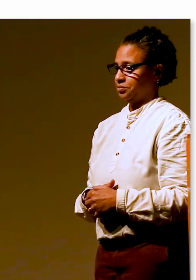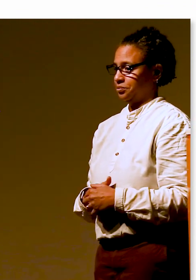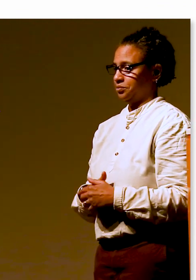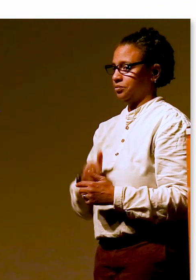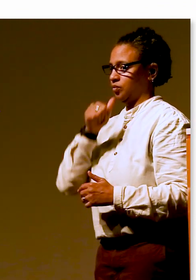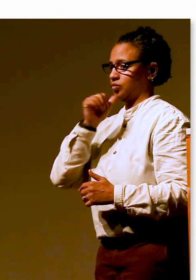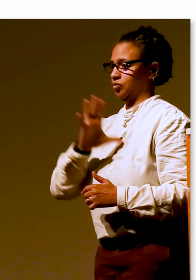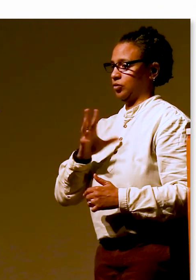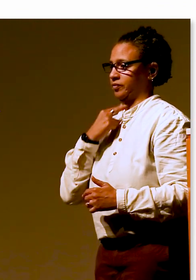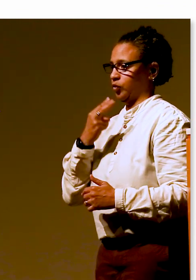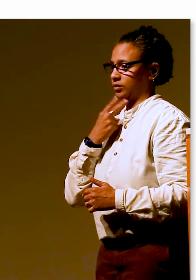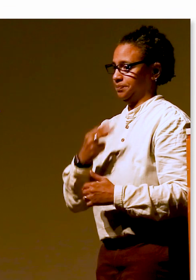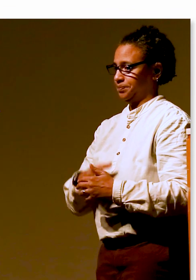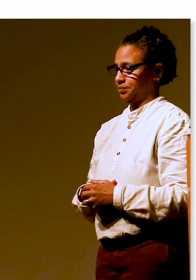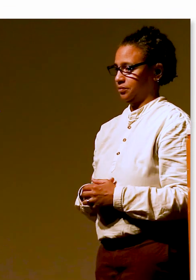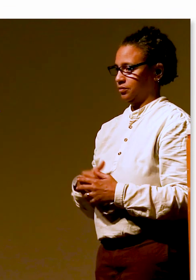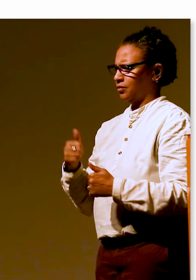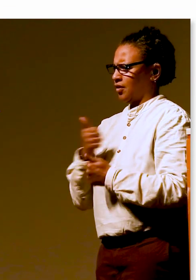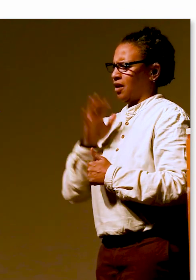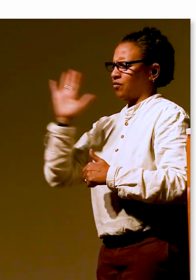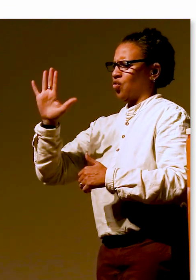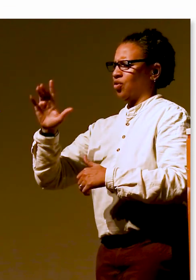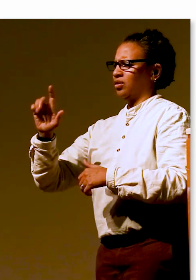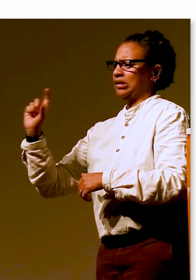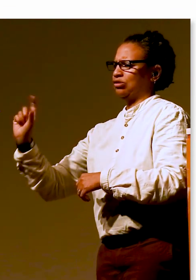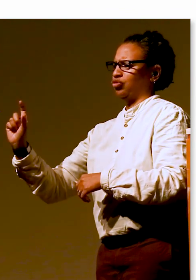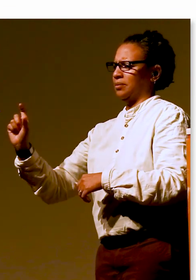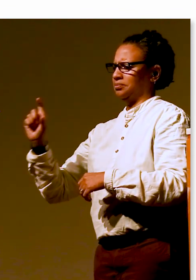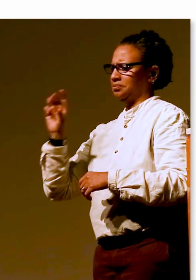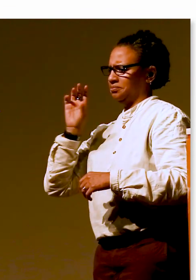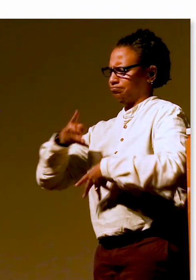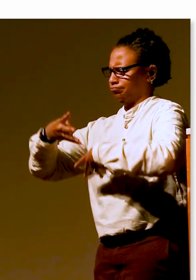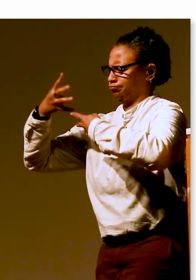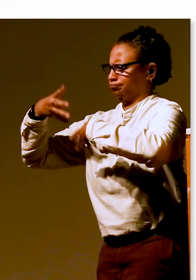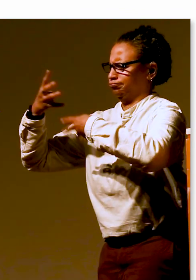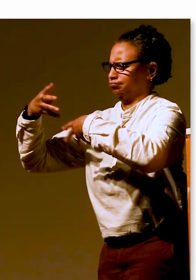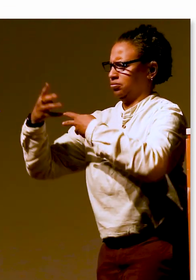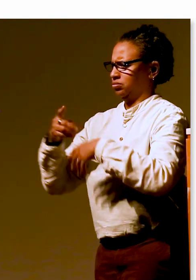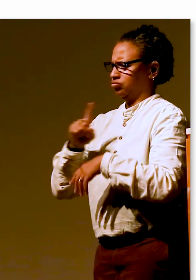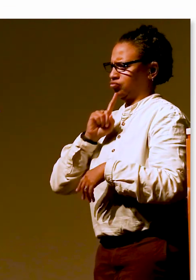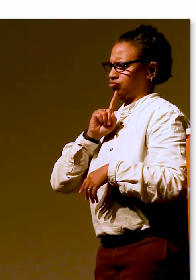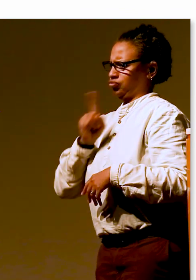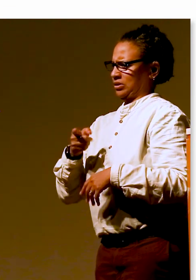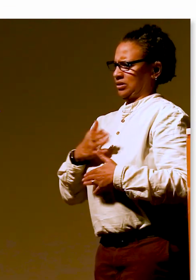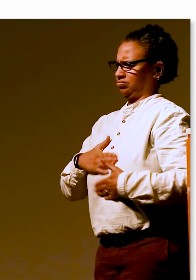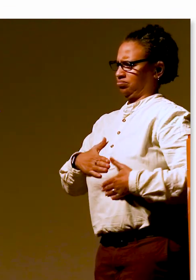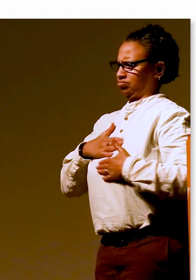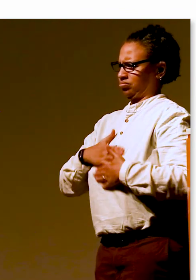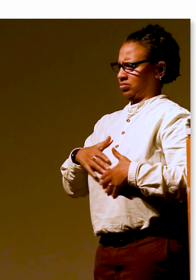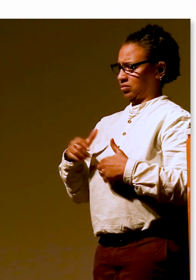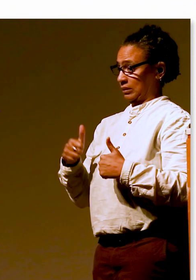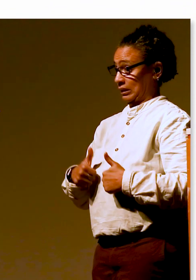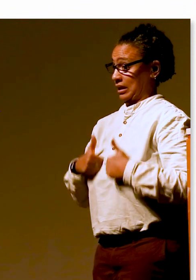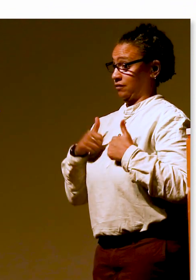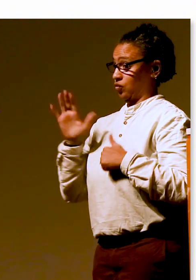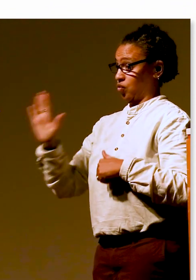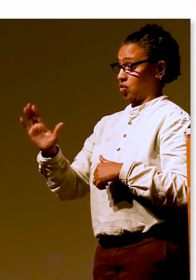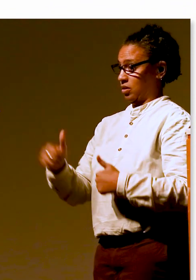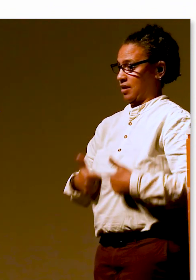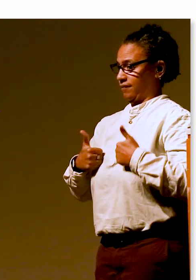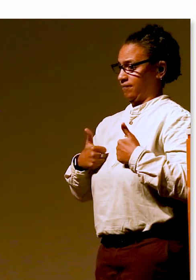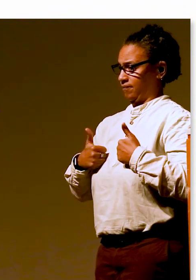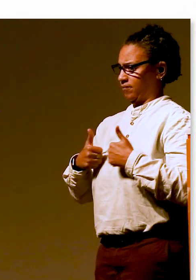Hello. I love your Instagram feed, and I really appreciate how you kind of live your life unapologetically in a